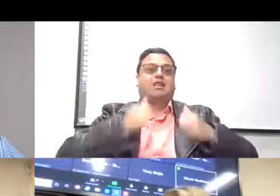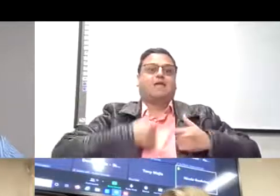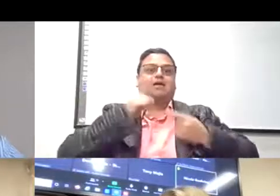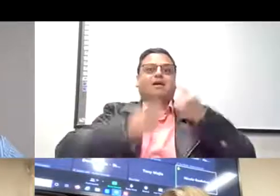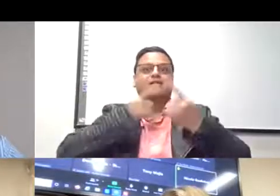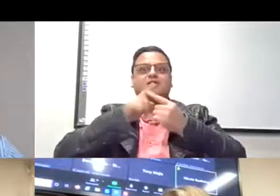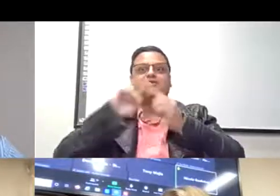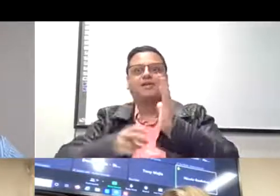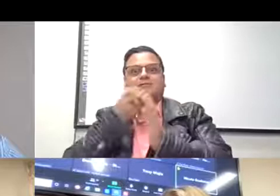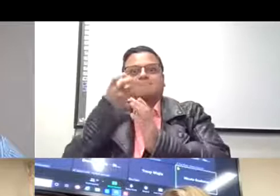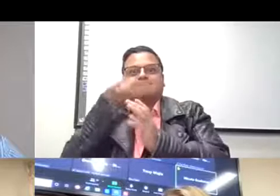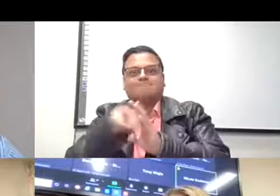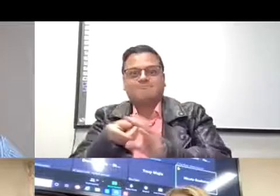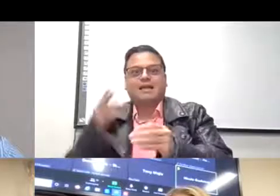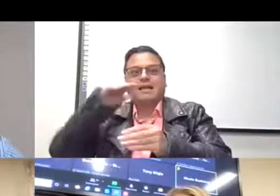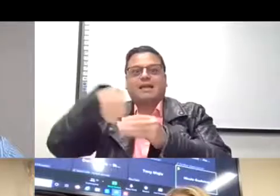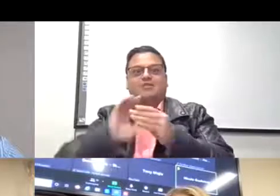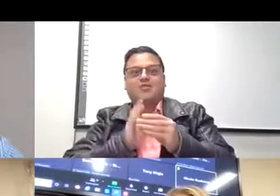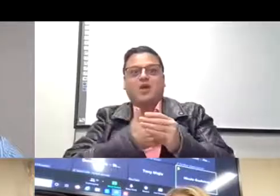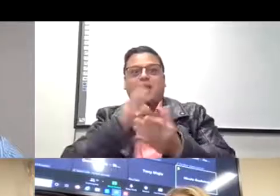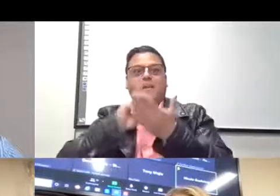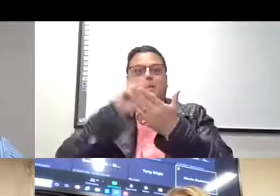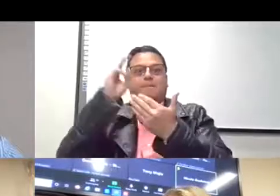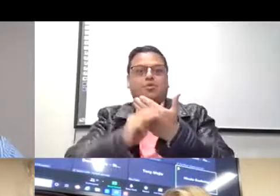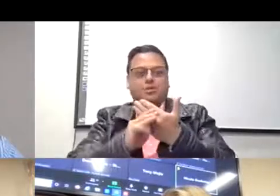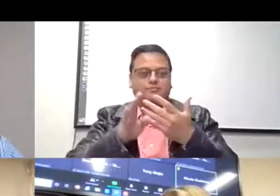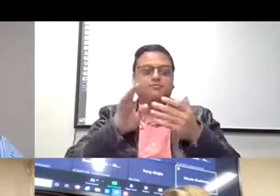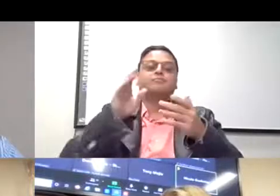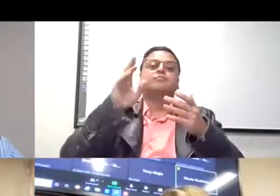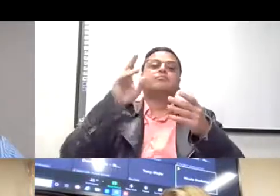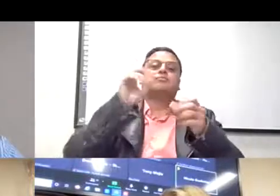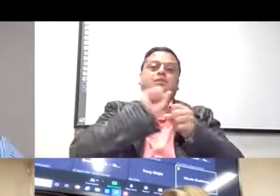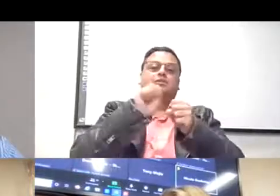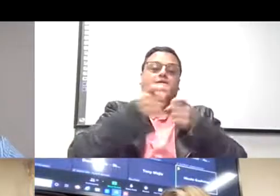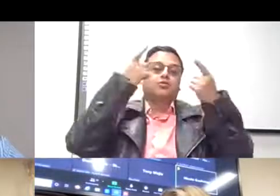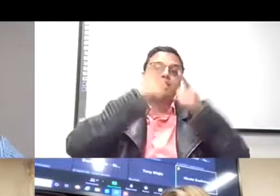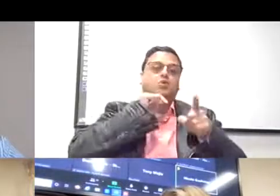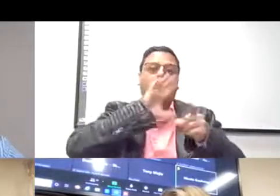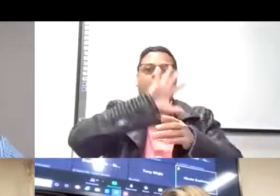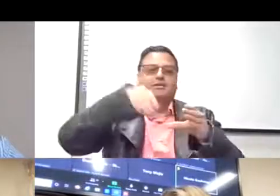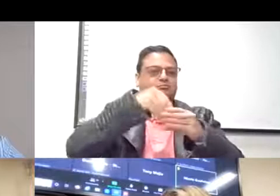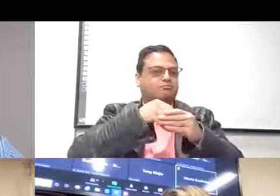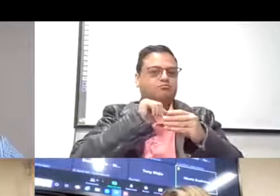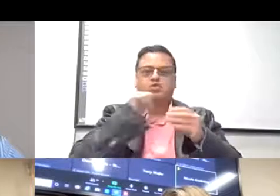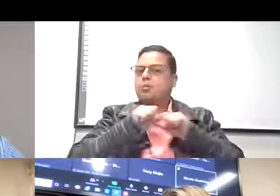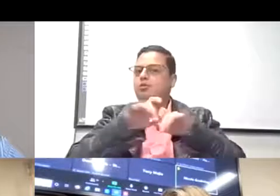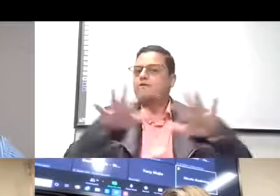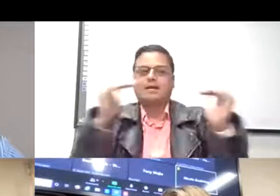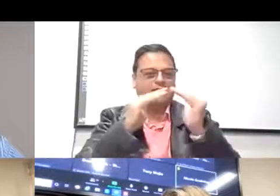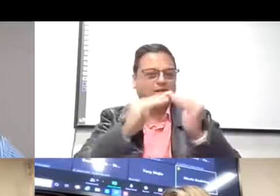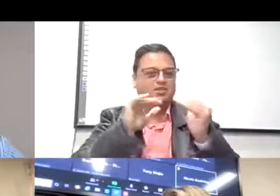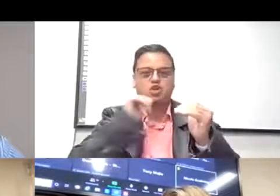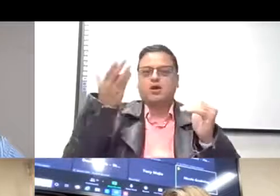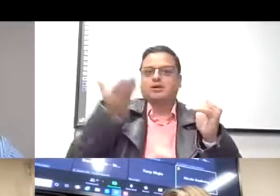program. Project labor agreements are not inclusive. I'm sorry, they do not provide equity. They are not inclusive. They